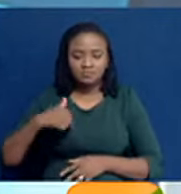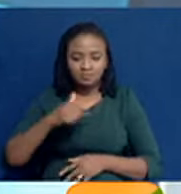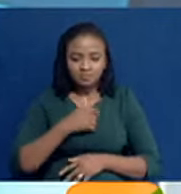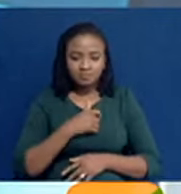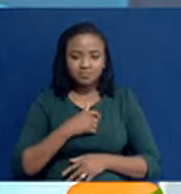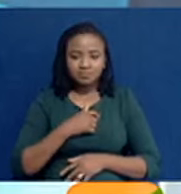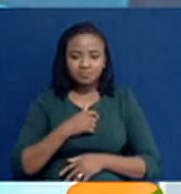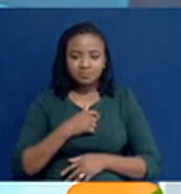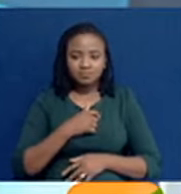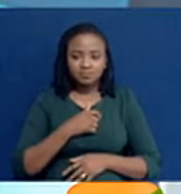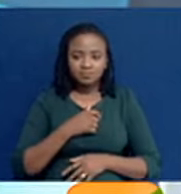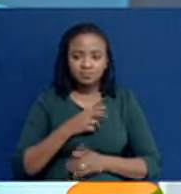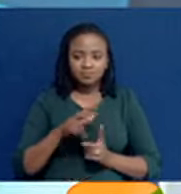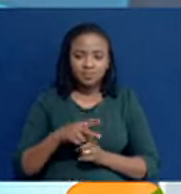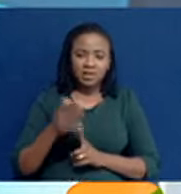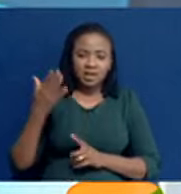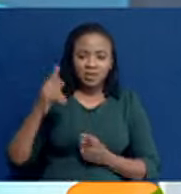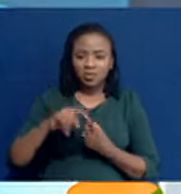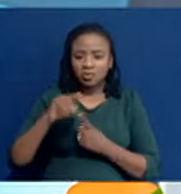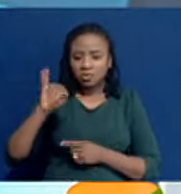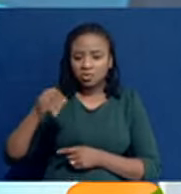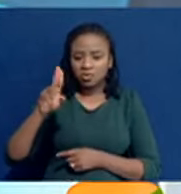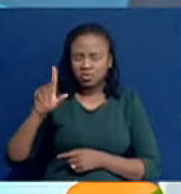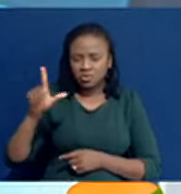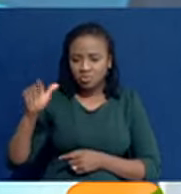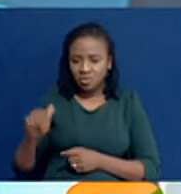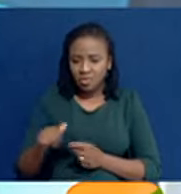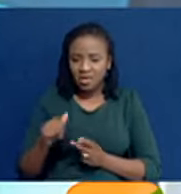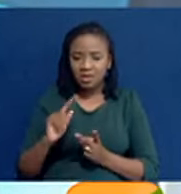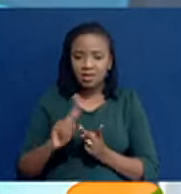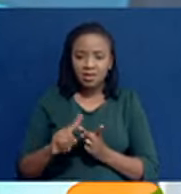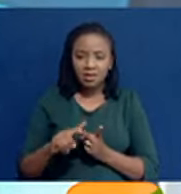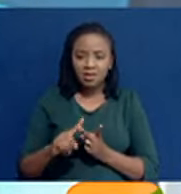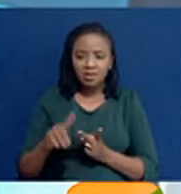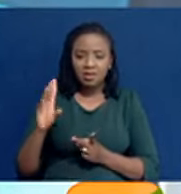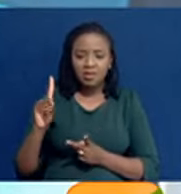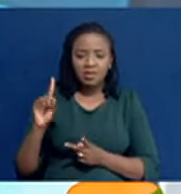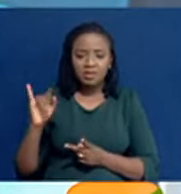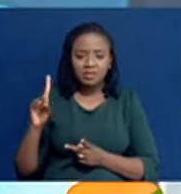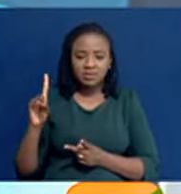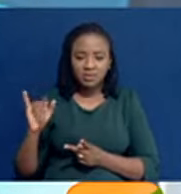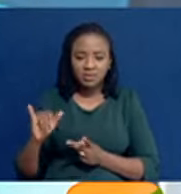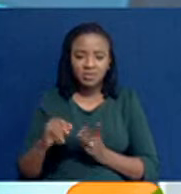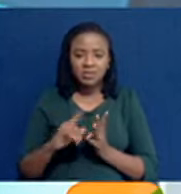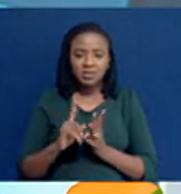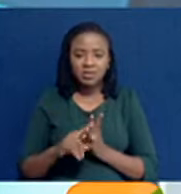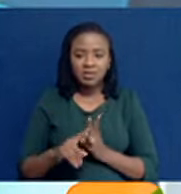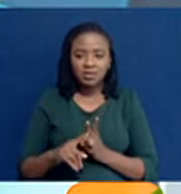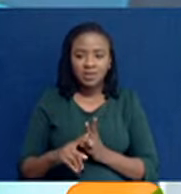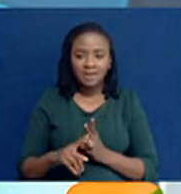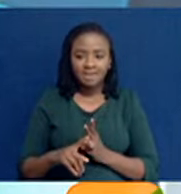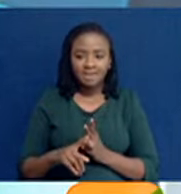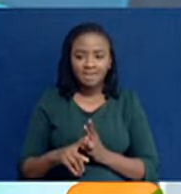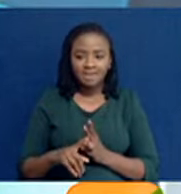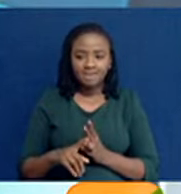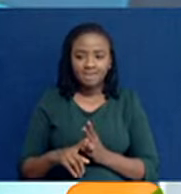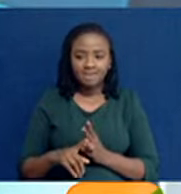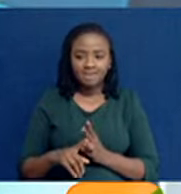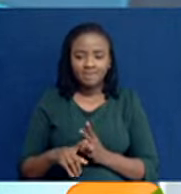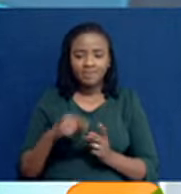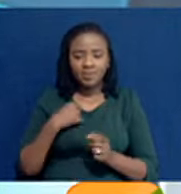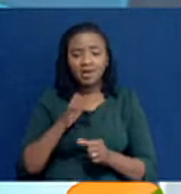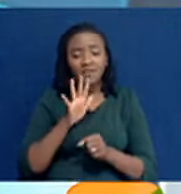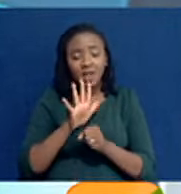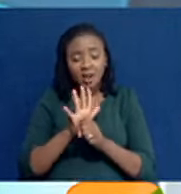Asiel, Julia Ojabo, those ones have already written. Even Kitone has written. There's a